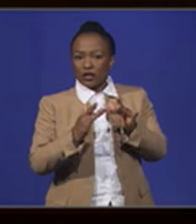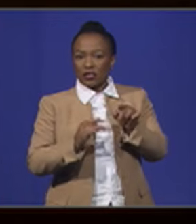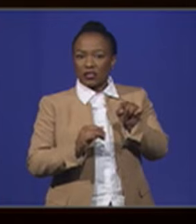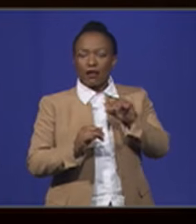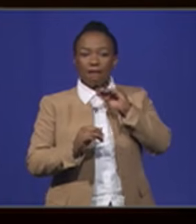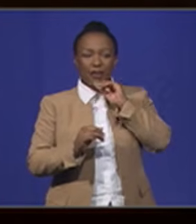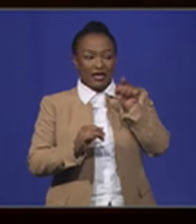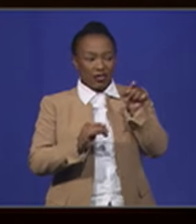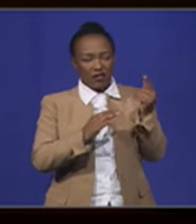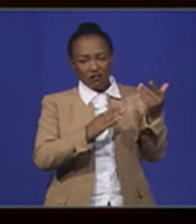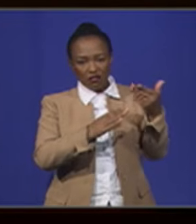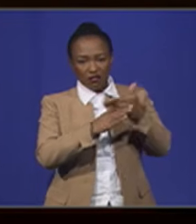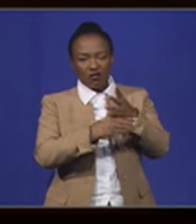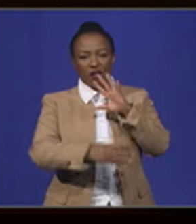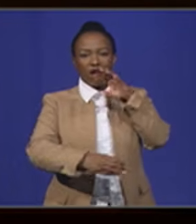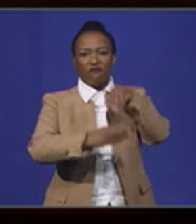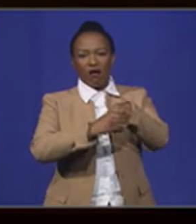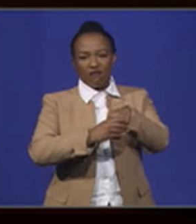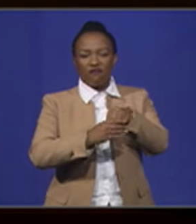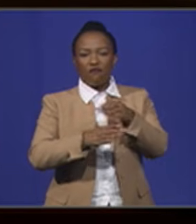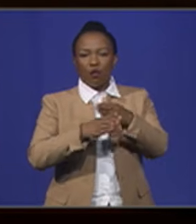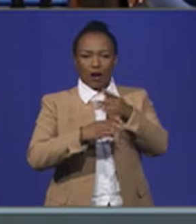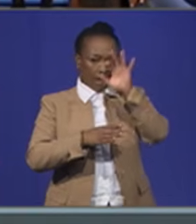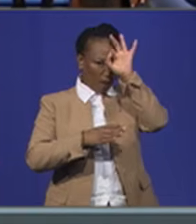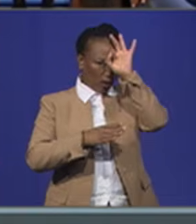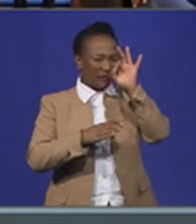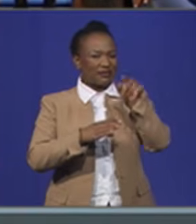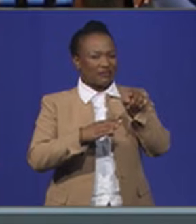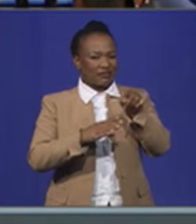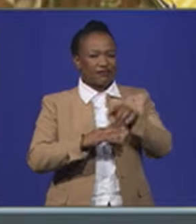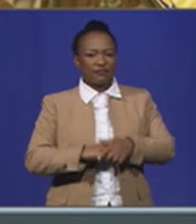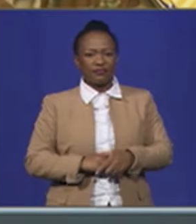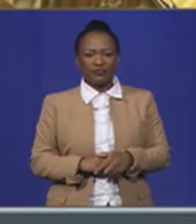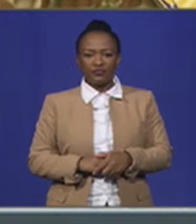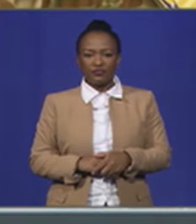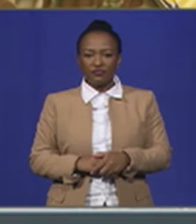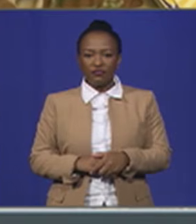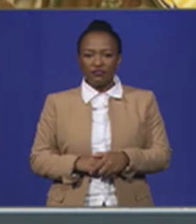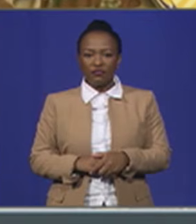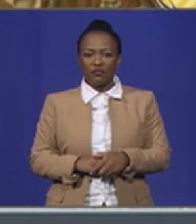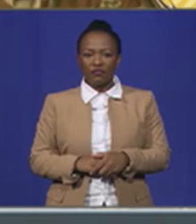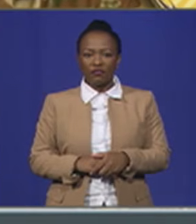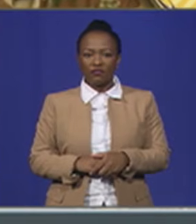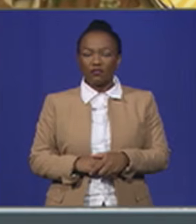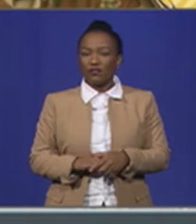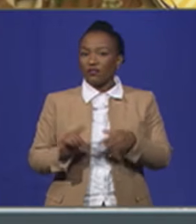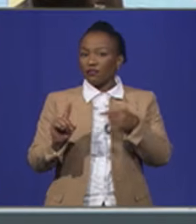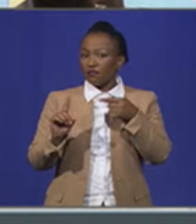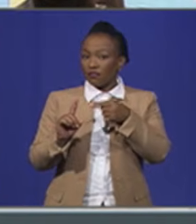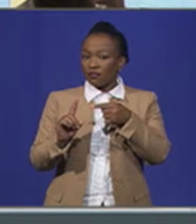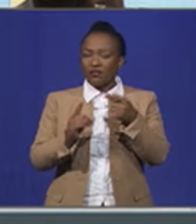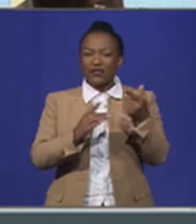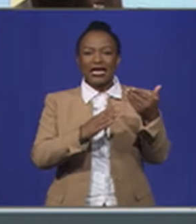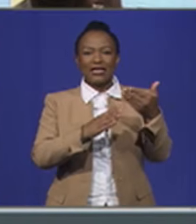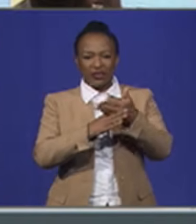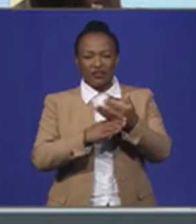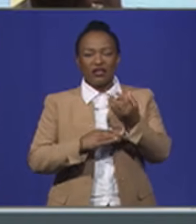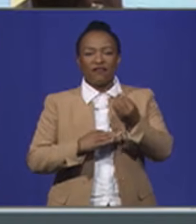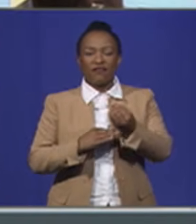le go itshunya nko mo tirong ya sepodisi. We deem this as interference because you are not an investigator, you're not